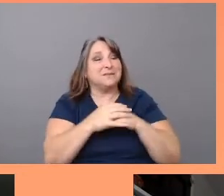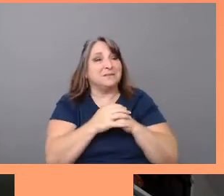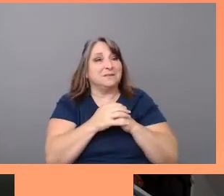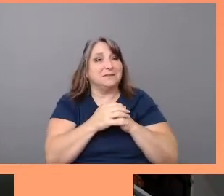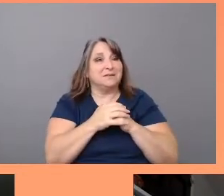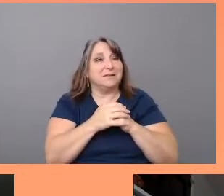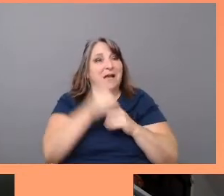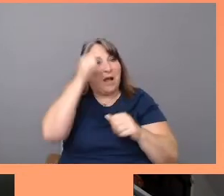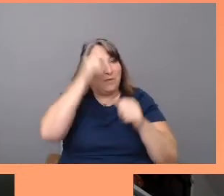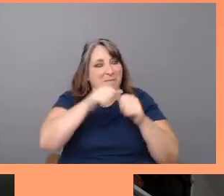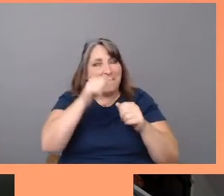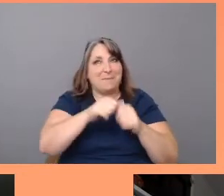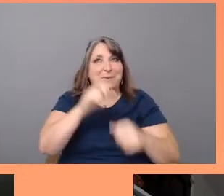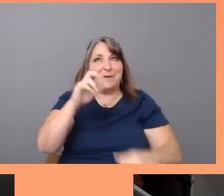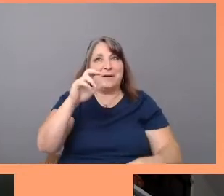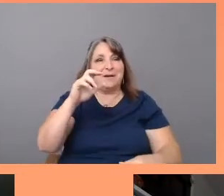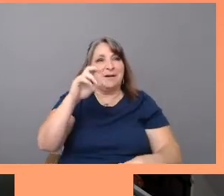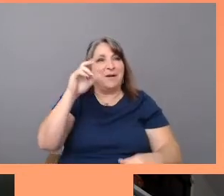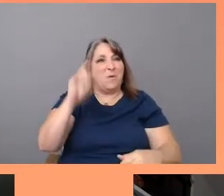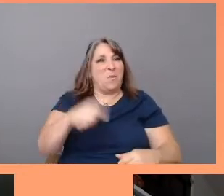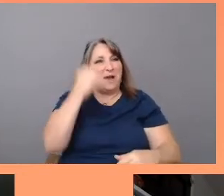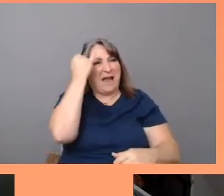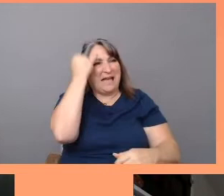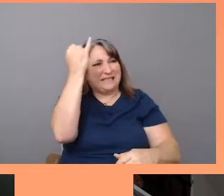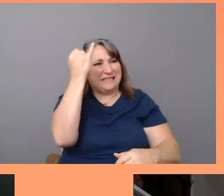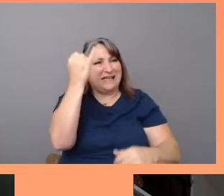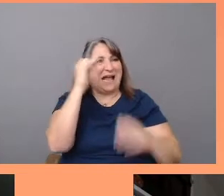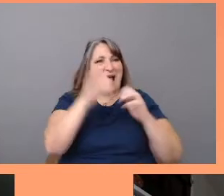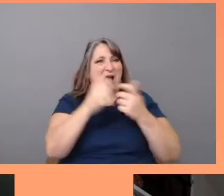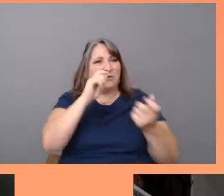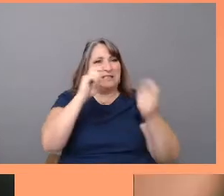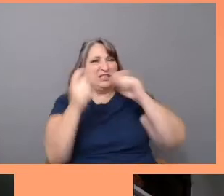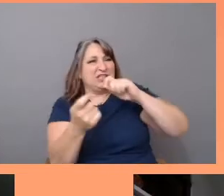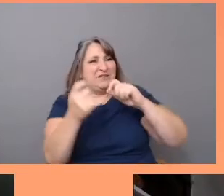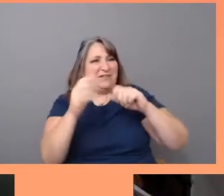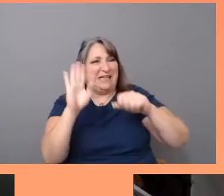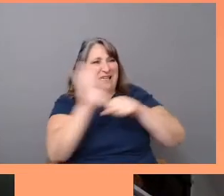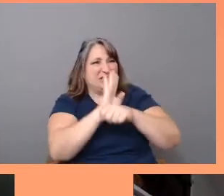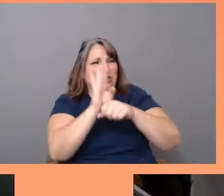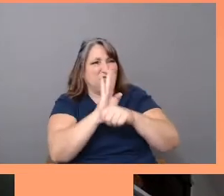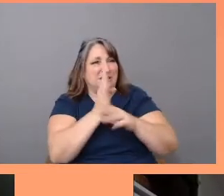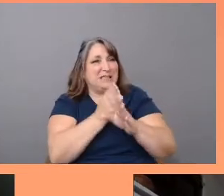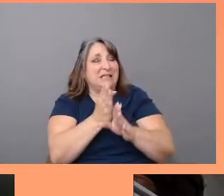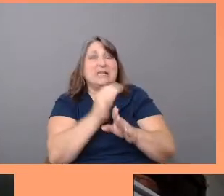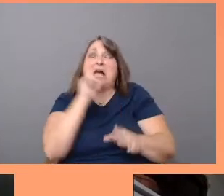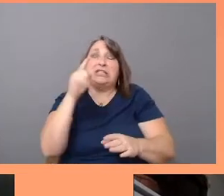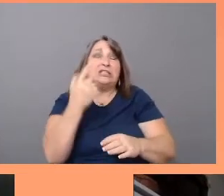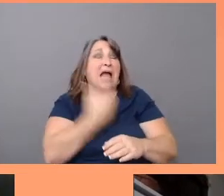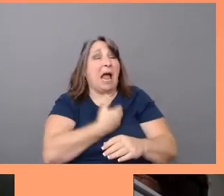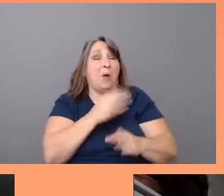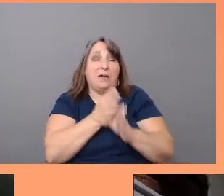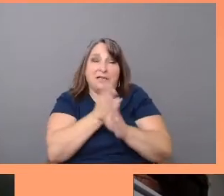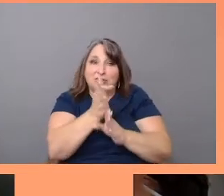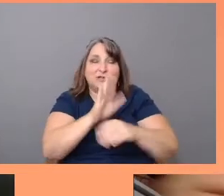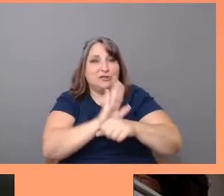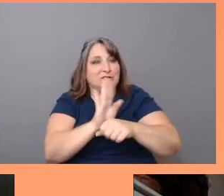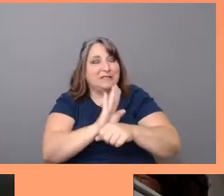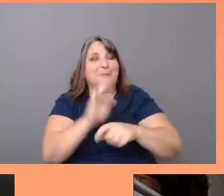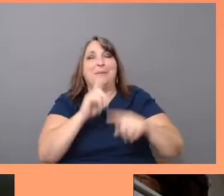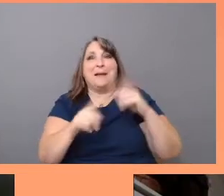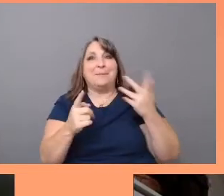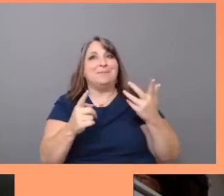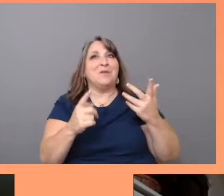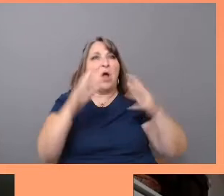article, Sonya and Natalie, was this idea of, like, how do we sort of shift the industry to really, and not even just industry, even just like audiences and everybody